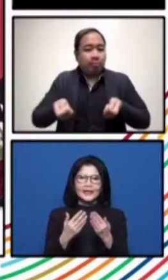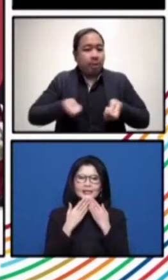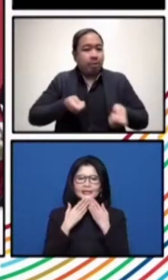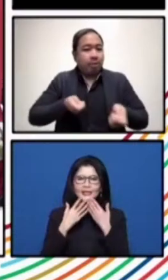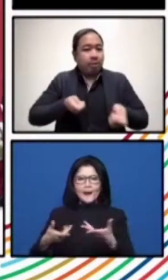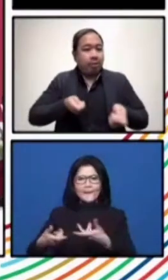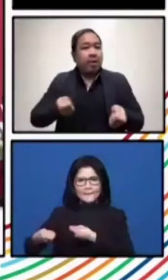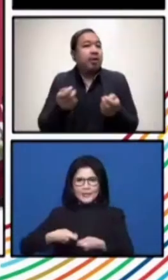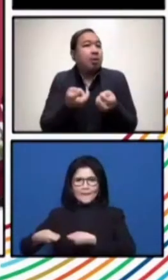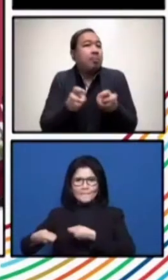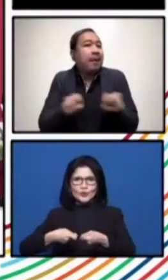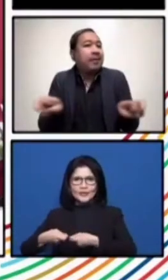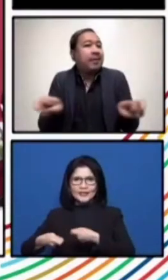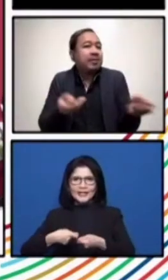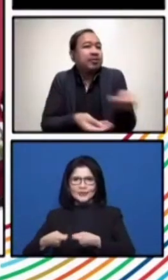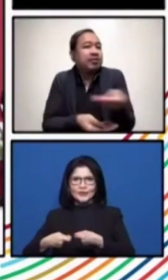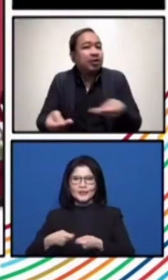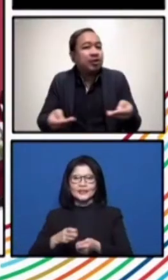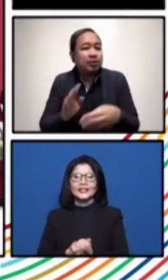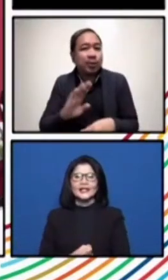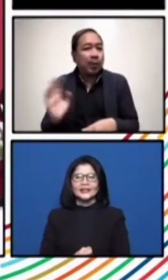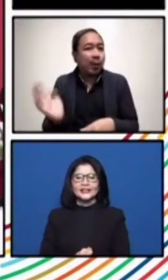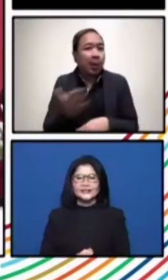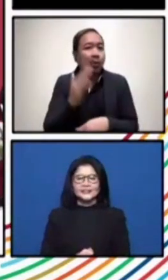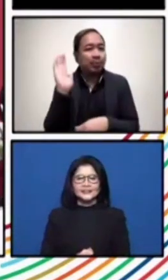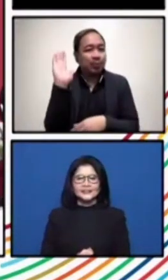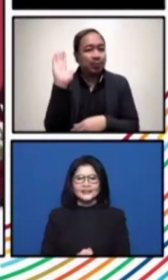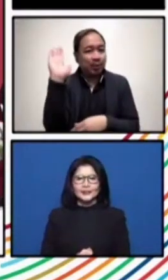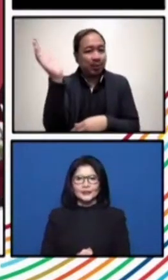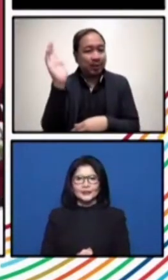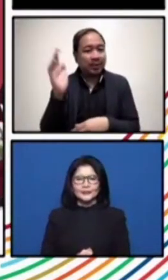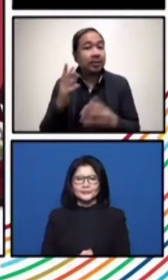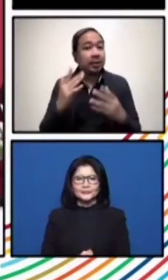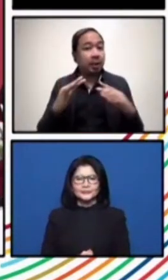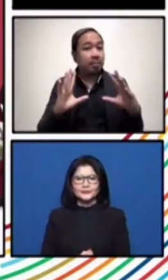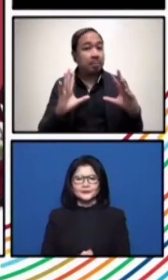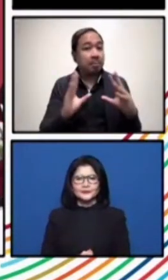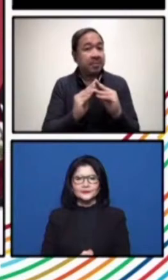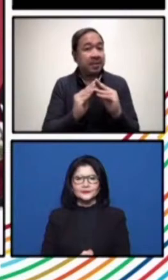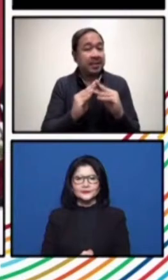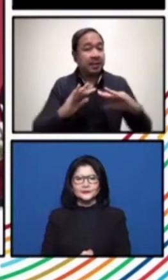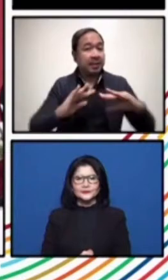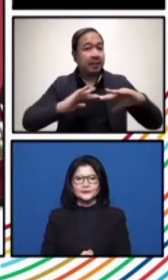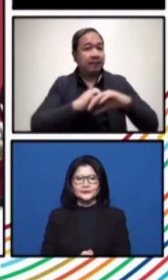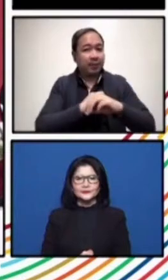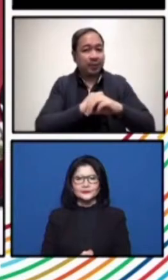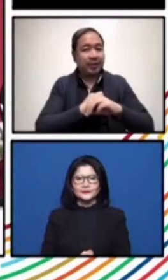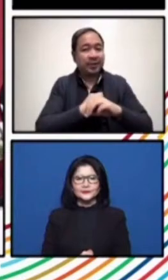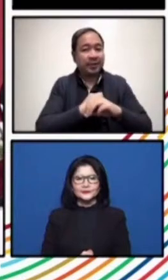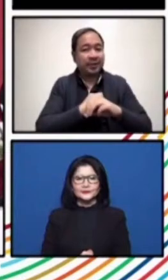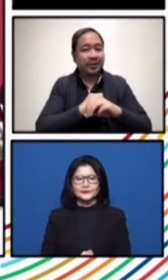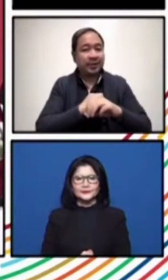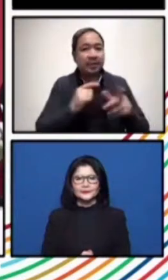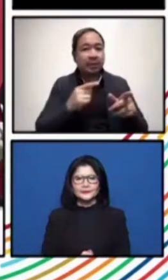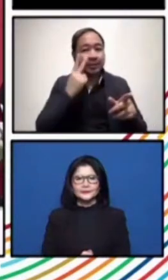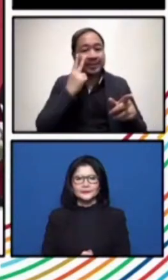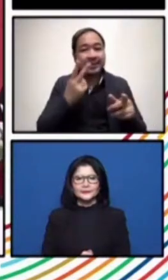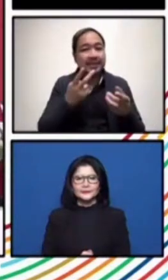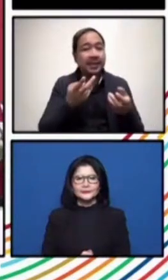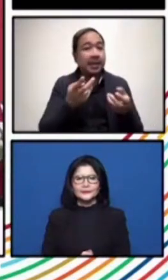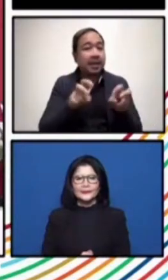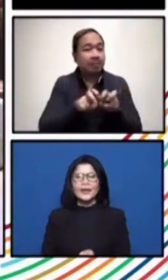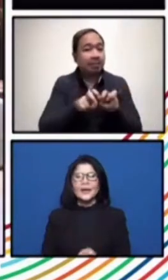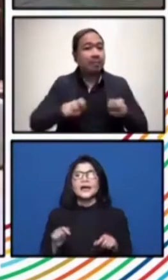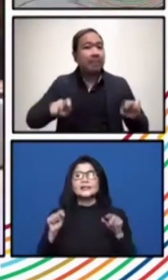and all the delegates for the Lively discussions the meeting has now concluded for the deliberations on round table one